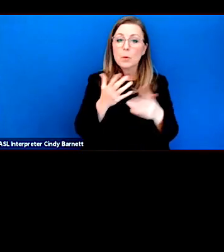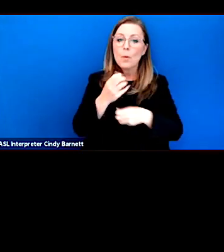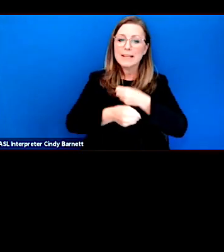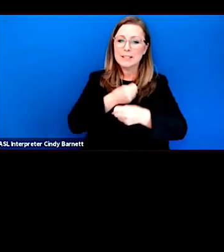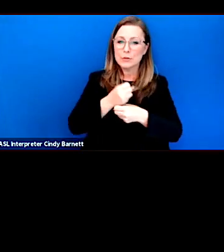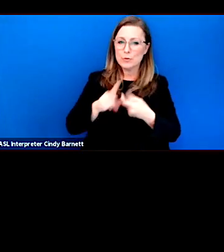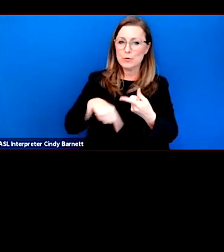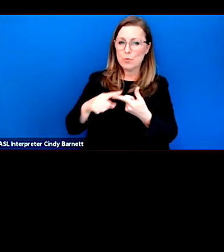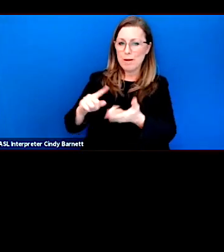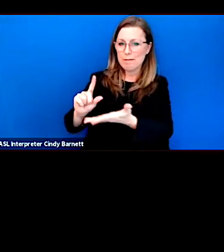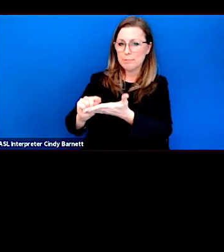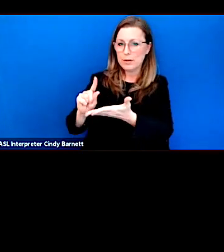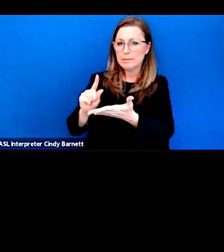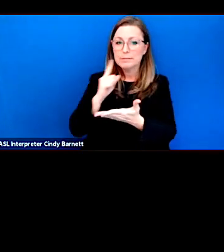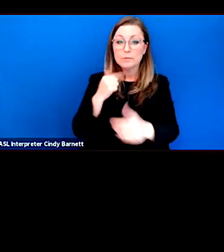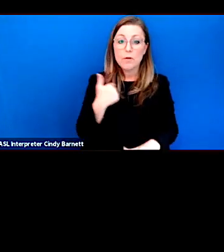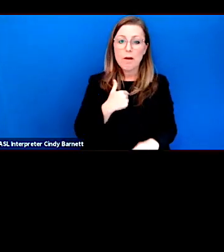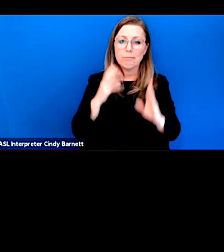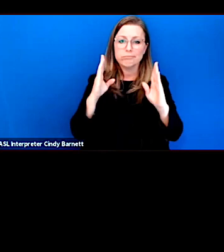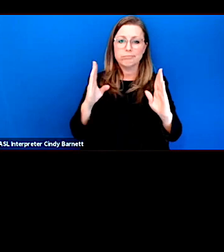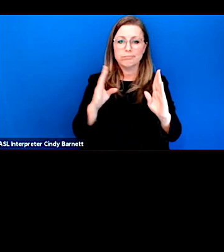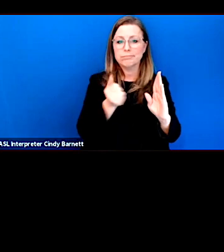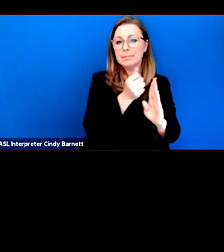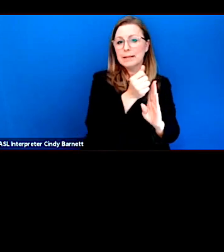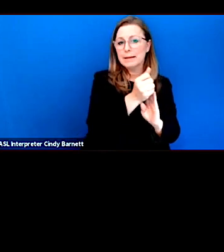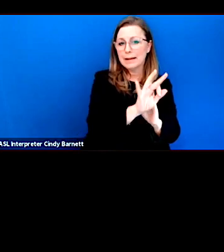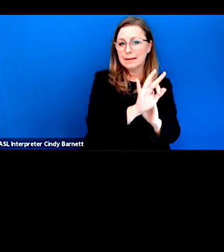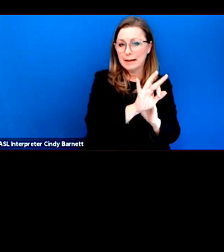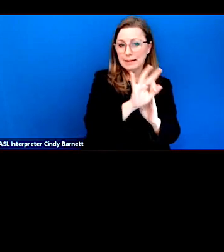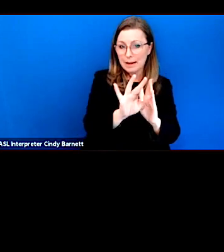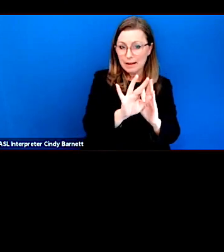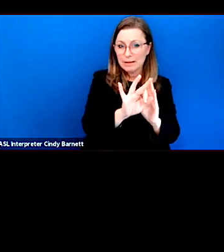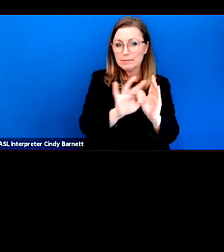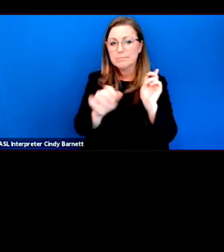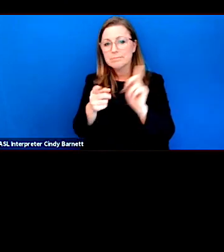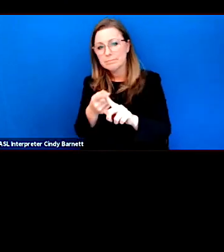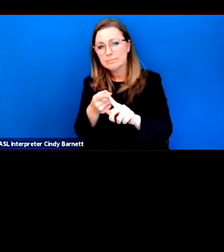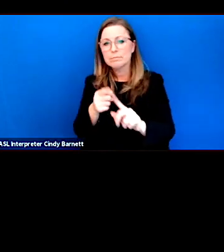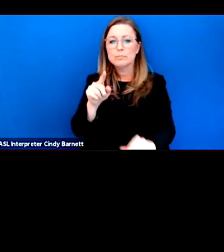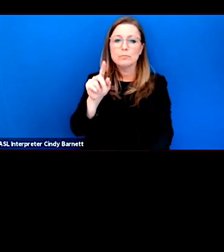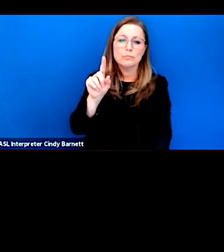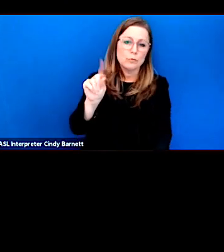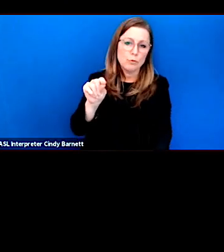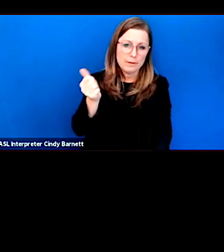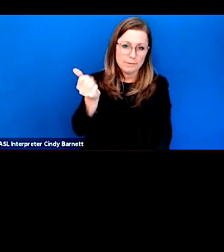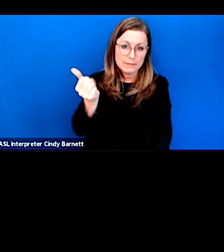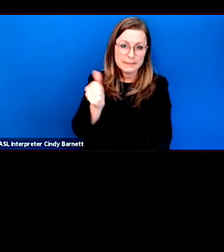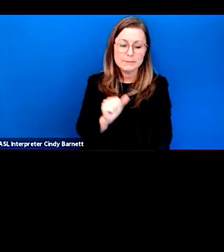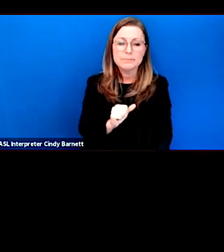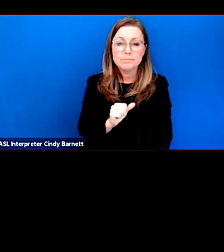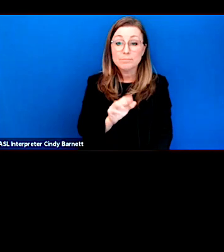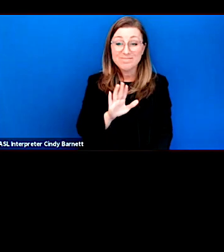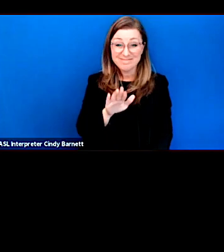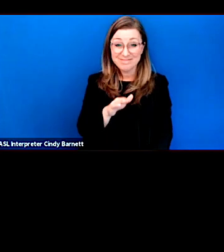case from 1999 to 2015. We will do a hands-on activity in a